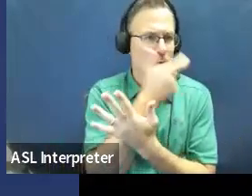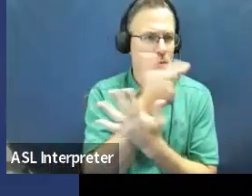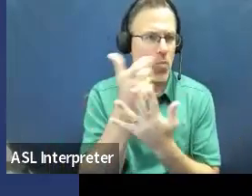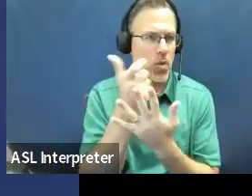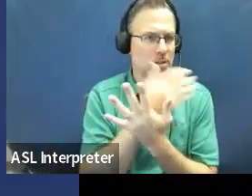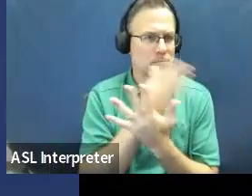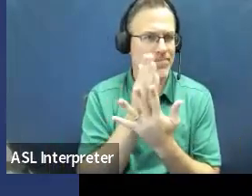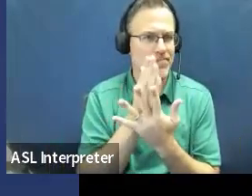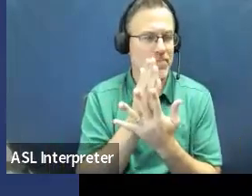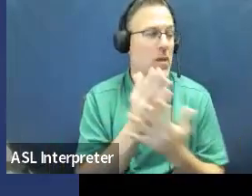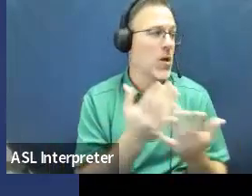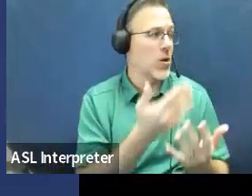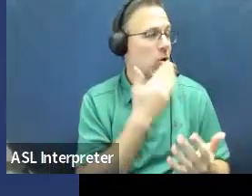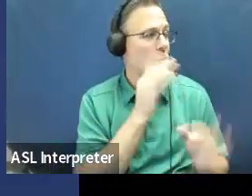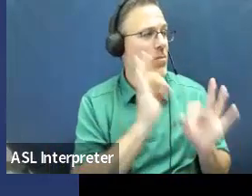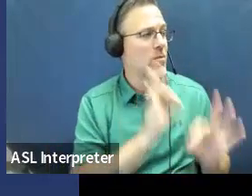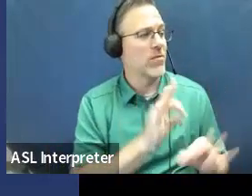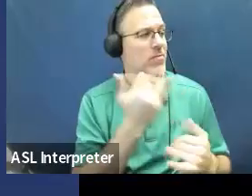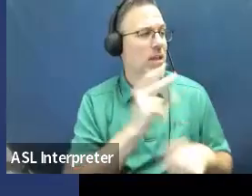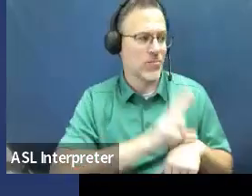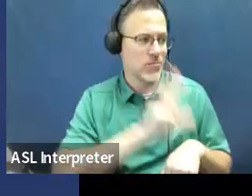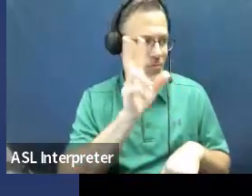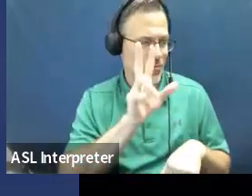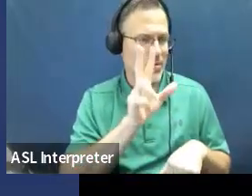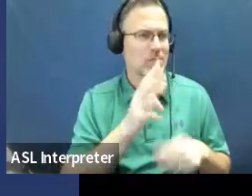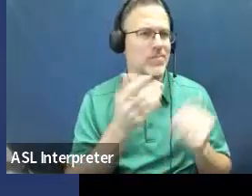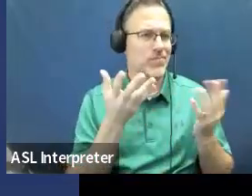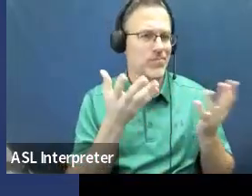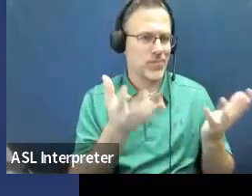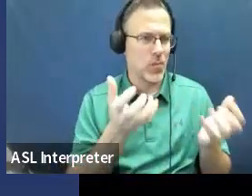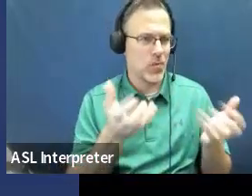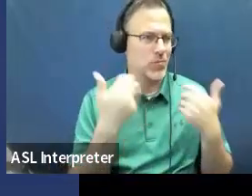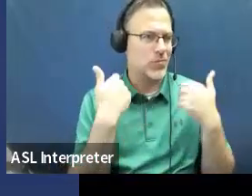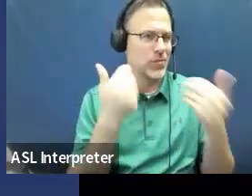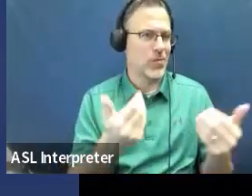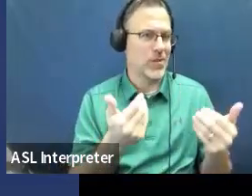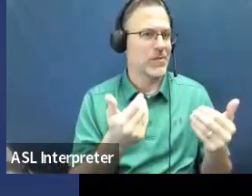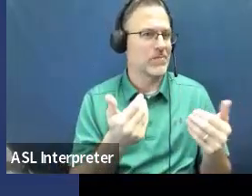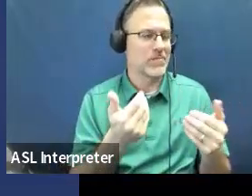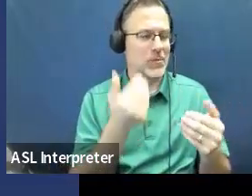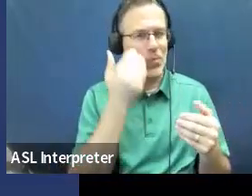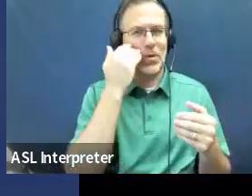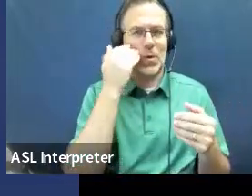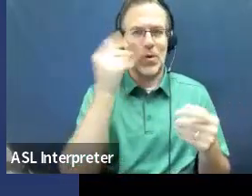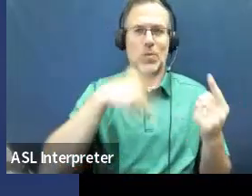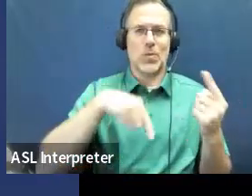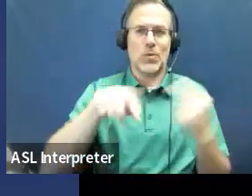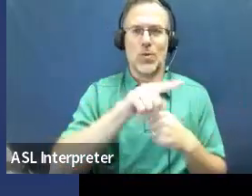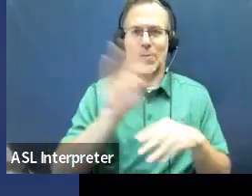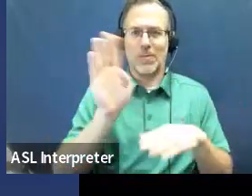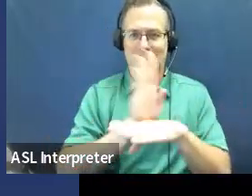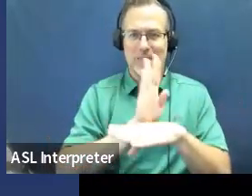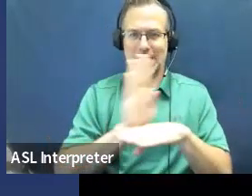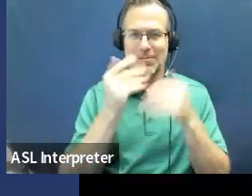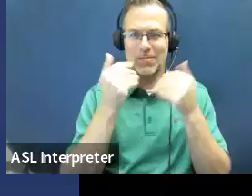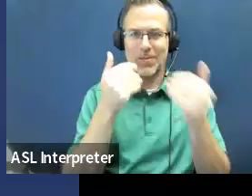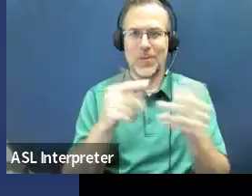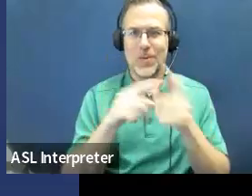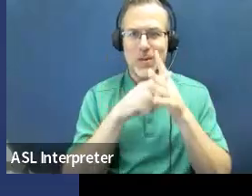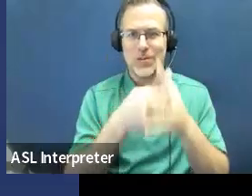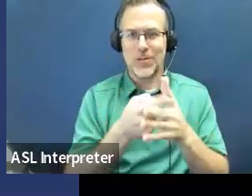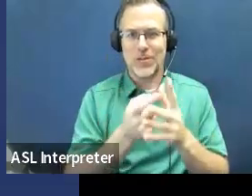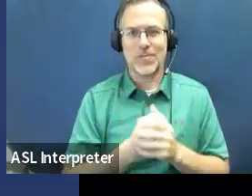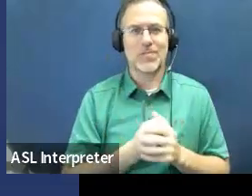it is 3 o'clock, so we want to get going because we know it's been a busy day. So we'll move along.